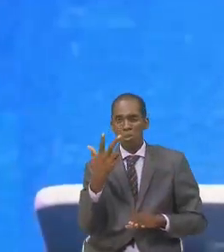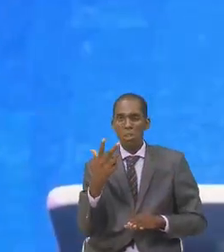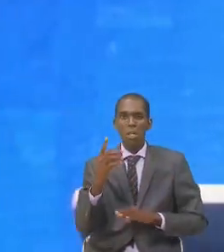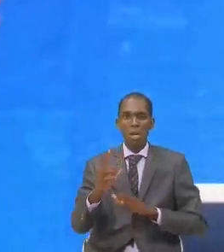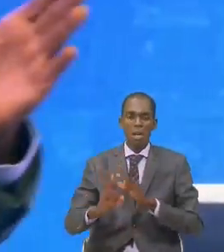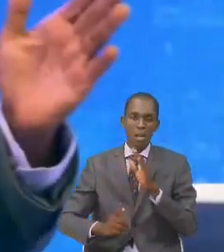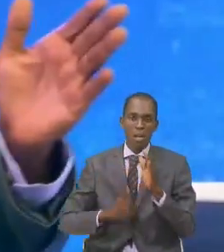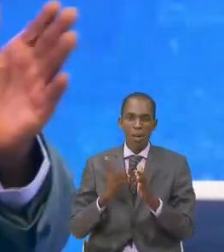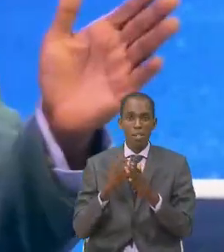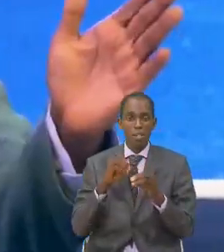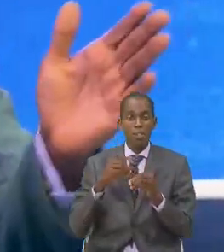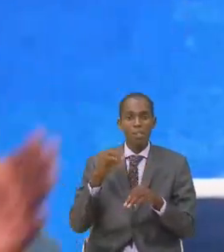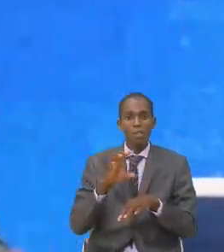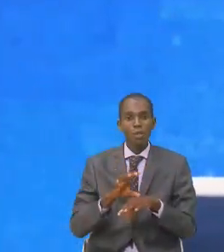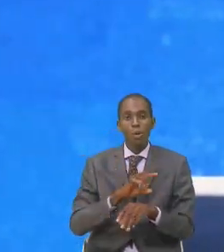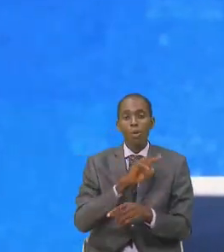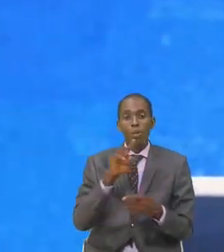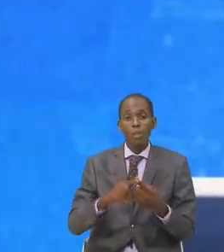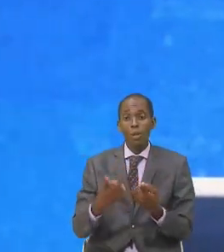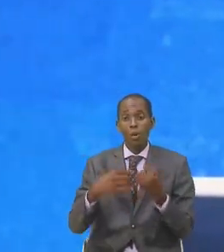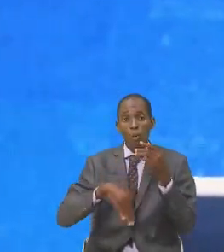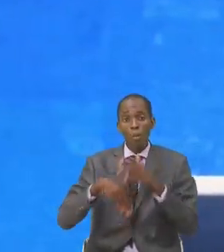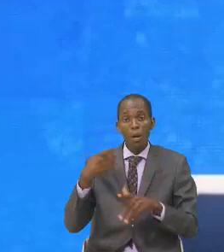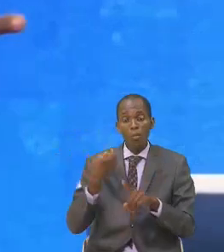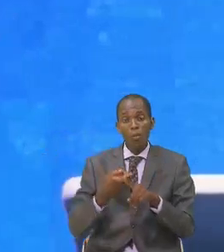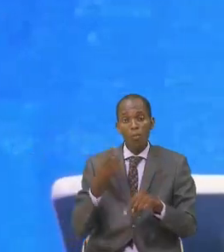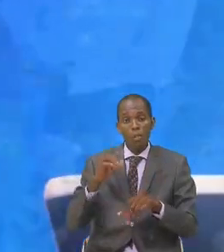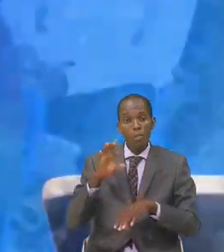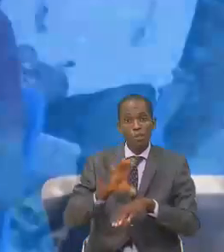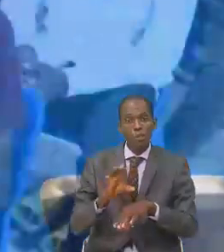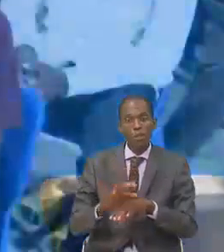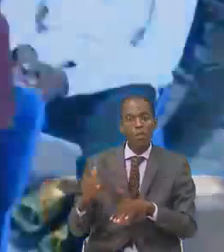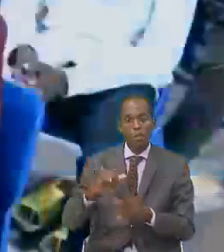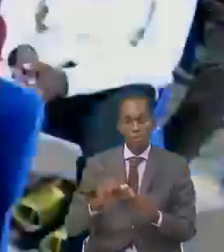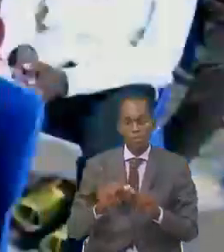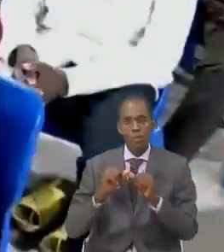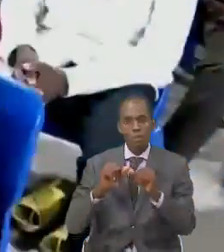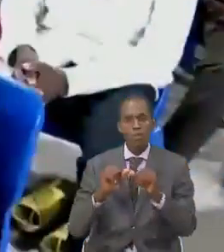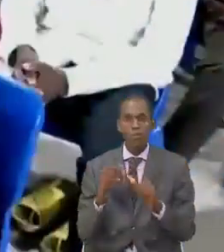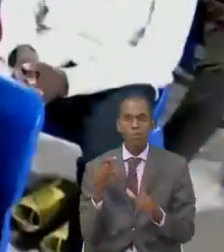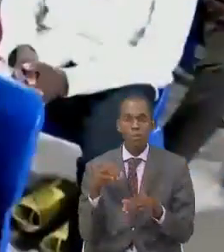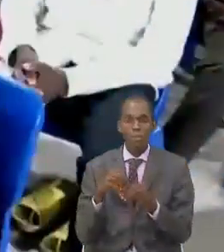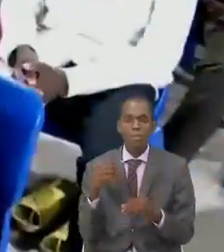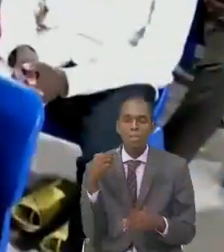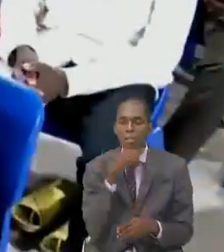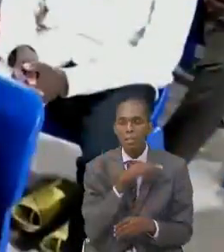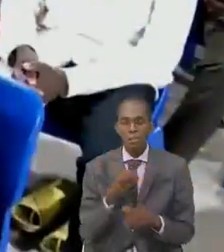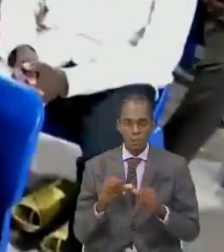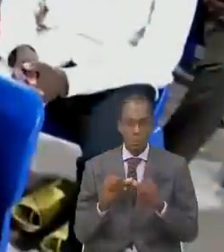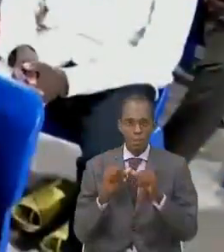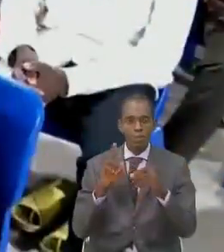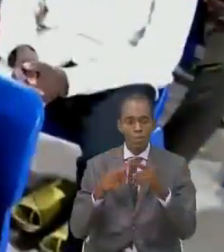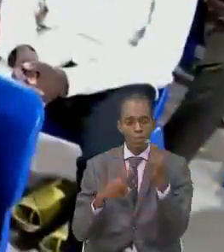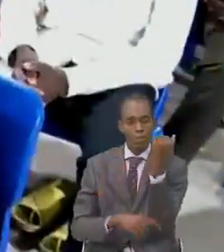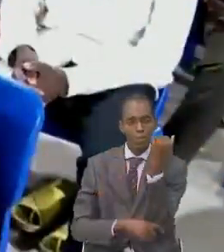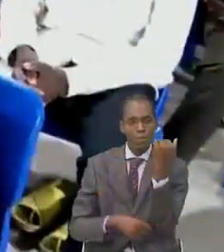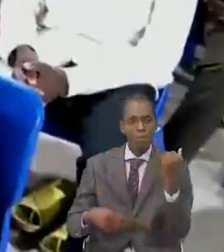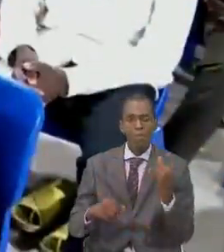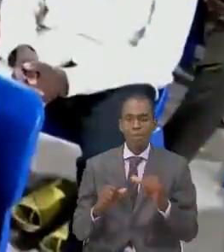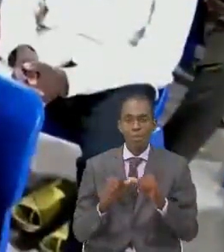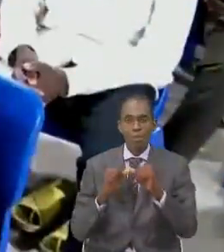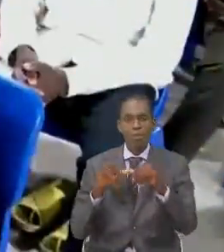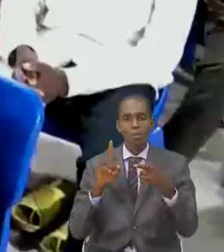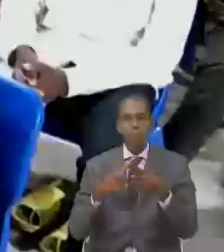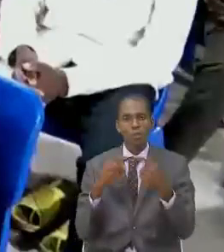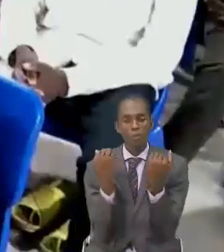on Sunday for 2-3 hours in the church. When they come out, they keep on lying. When they come out, they keep